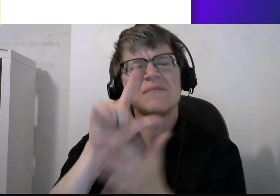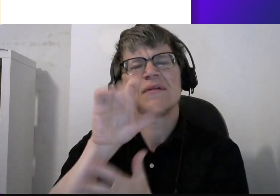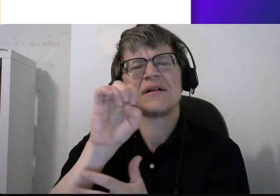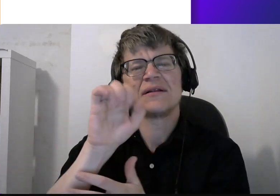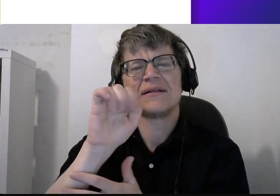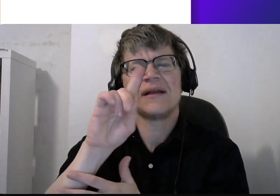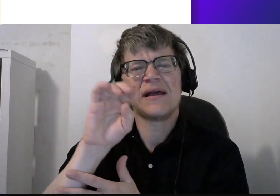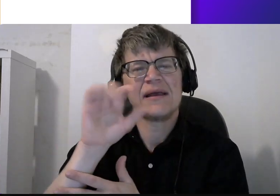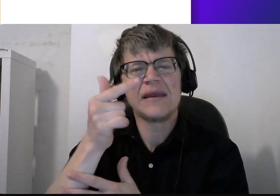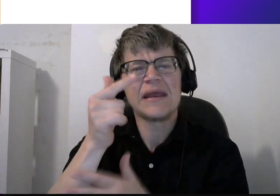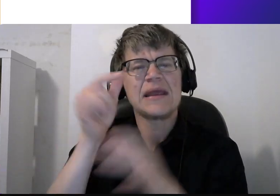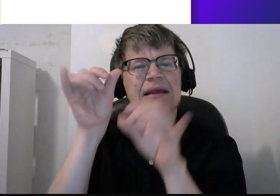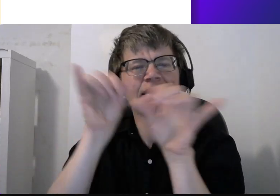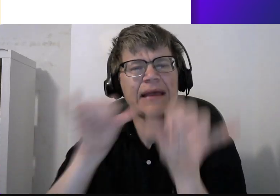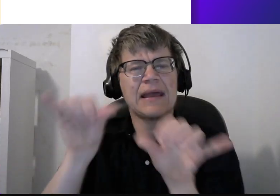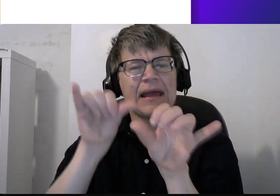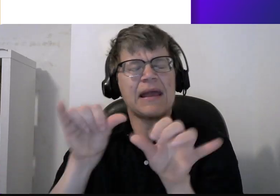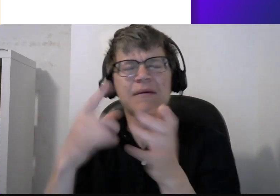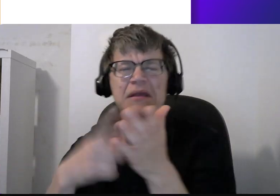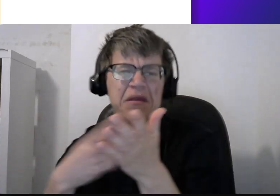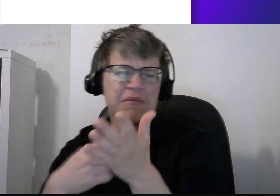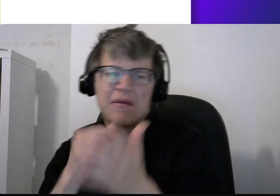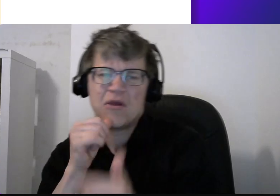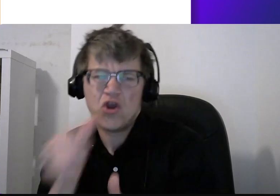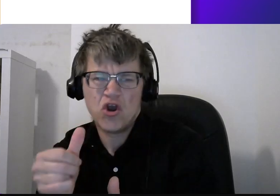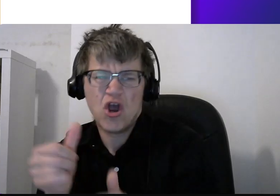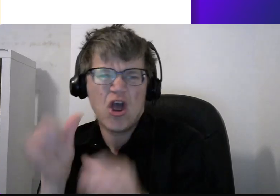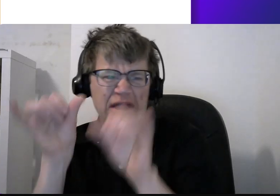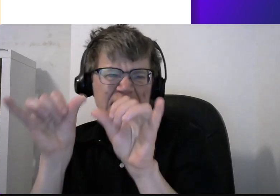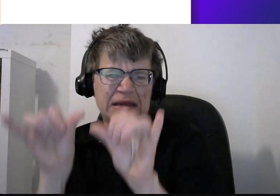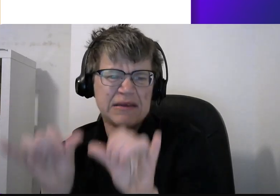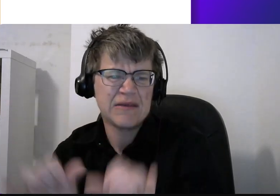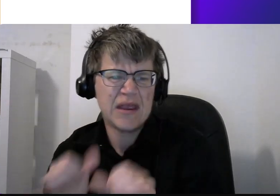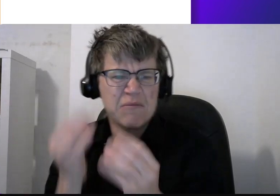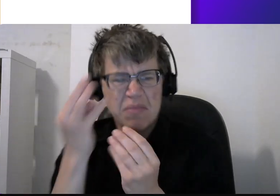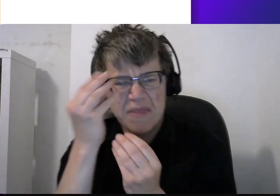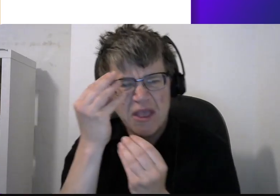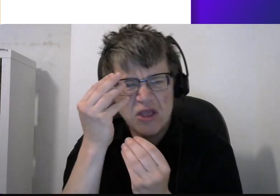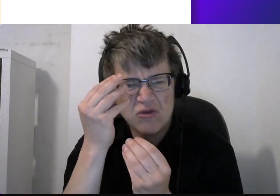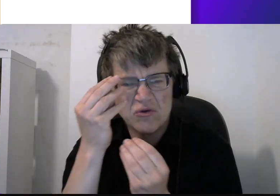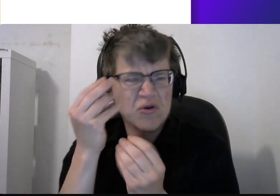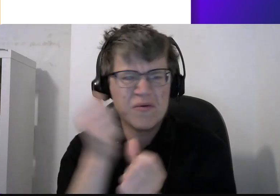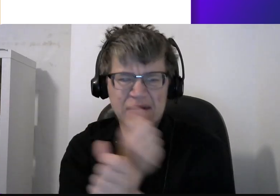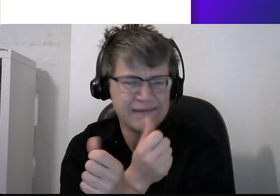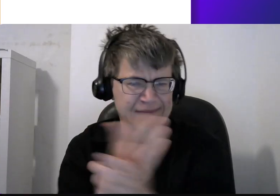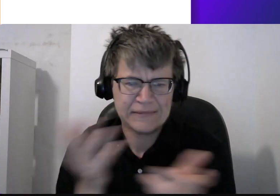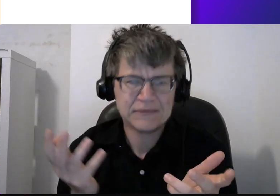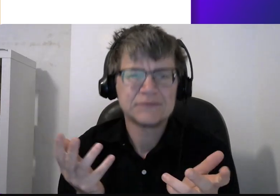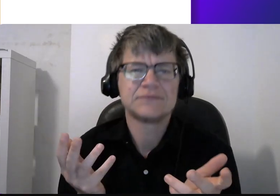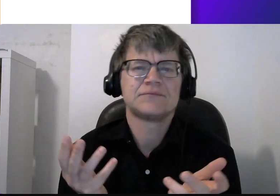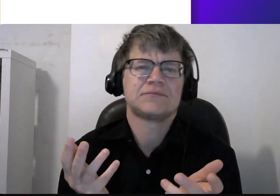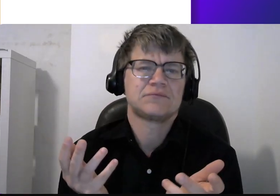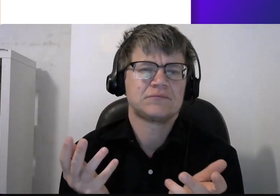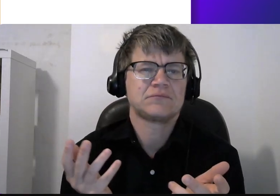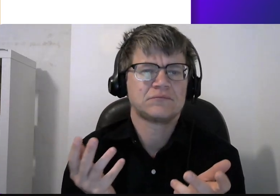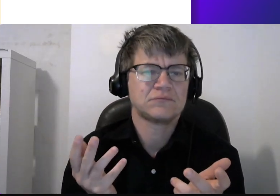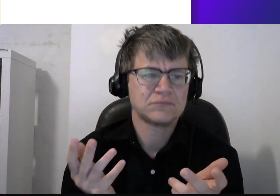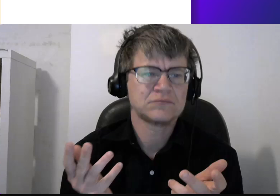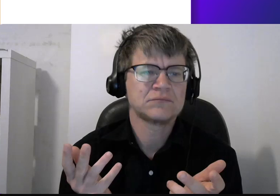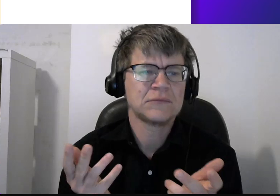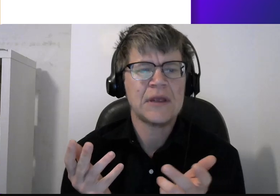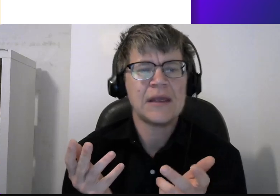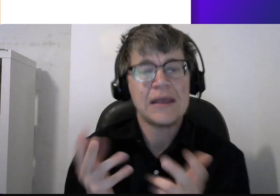large and sometimes it's very small. So you want to make sure that you're thinking through all those elements, that you're thinking about your your